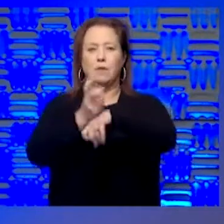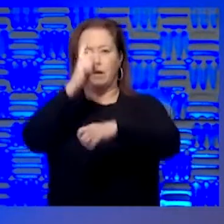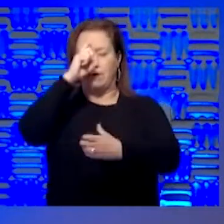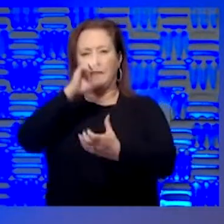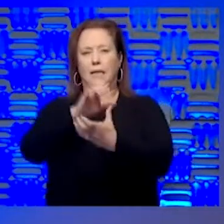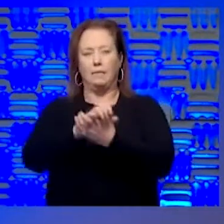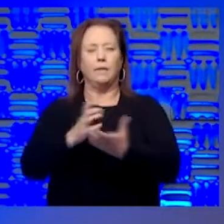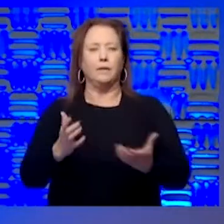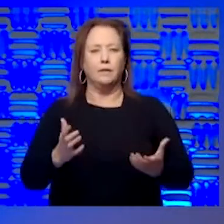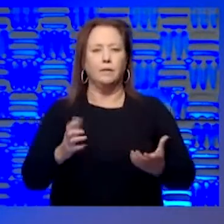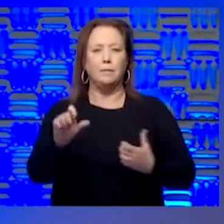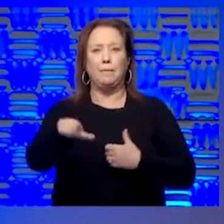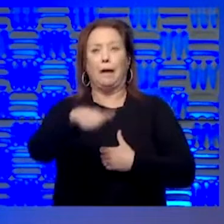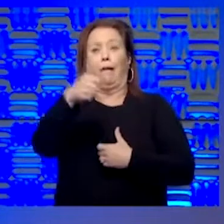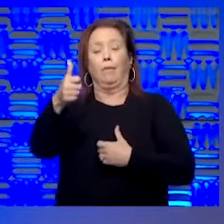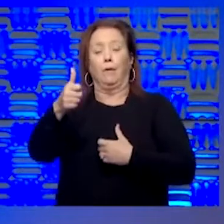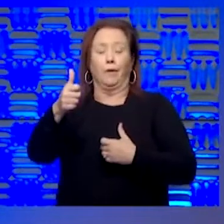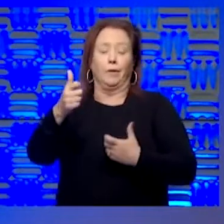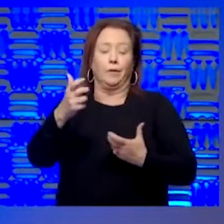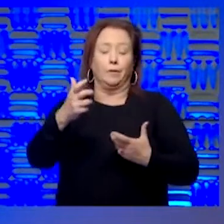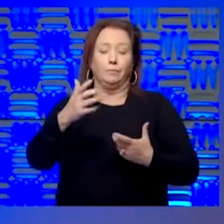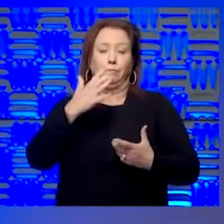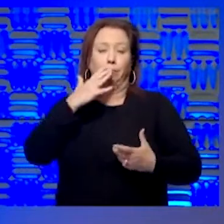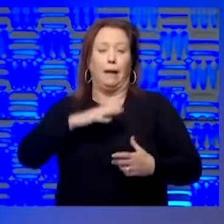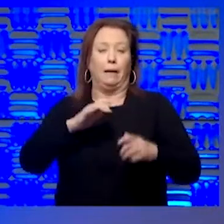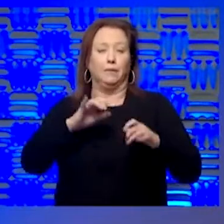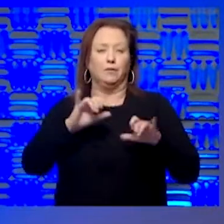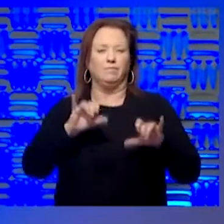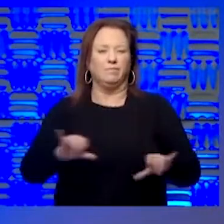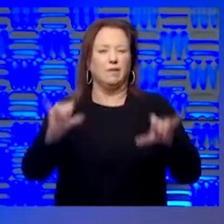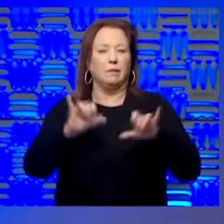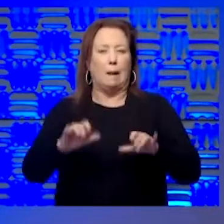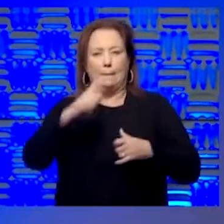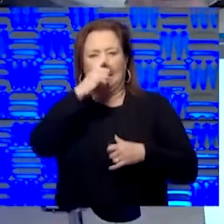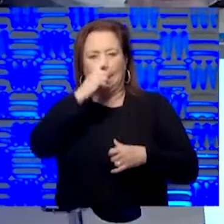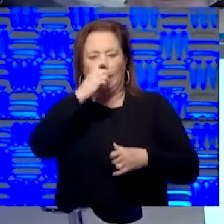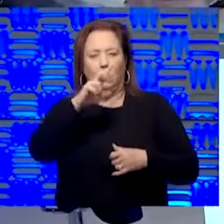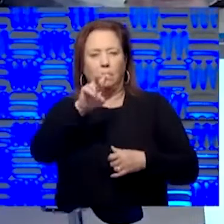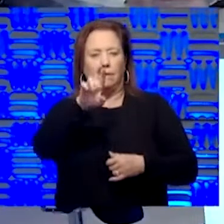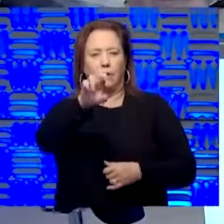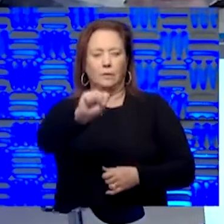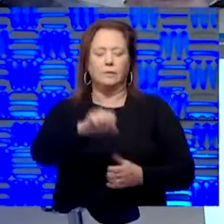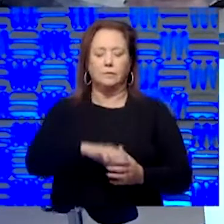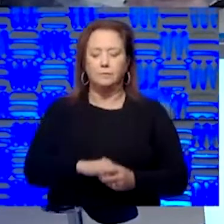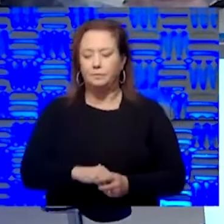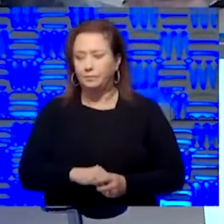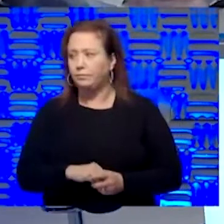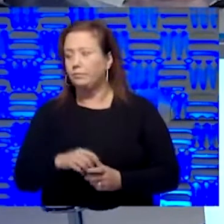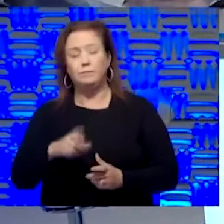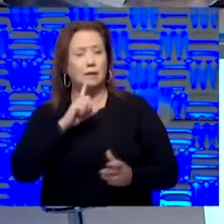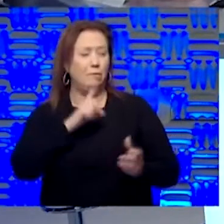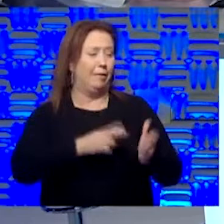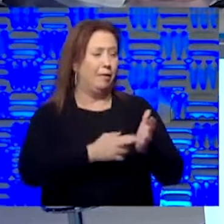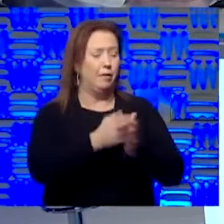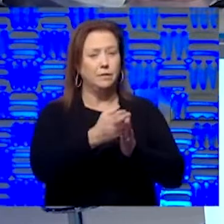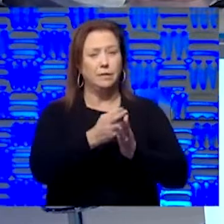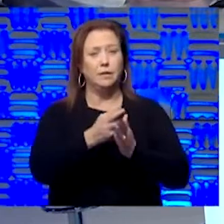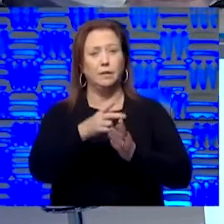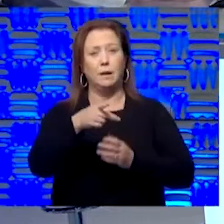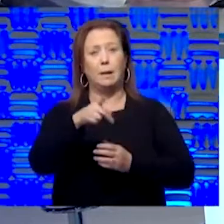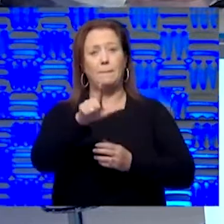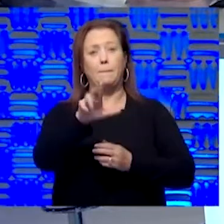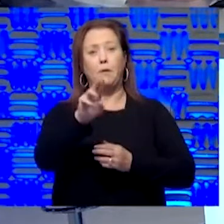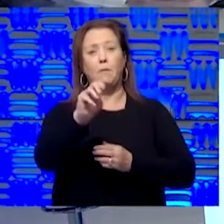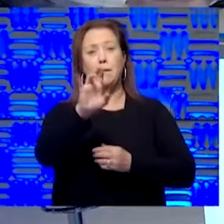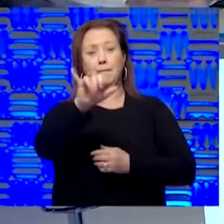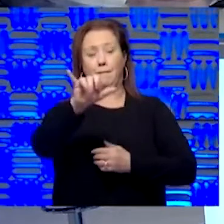And it was probably some other really bad, just common cough and cold virus. But Well, we'll wait. in all honesty, as a pulmonary critical care guy,